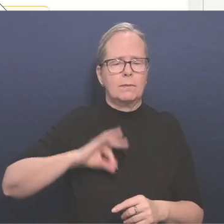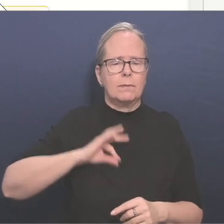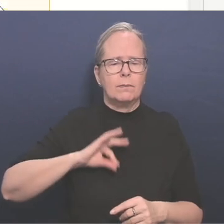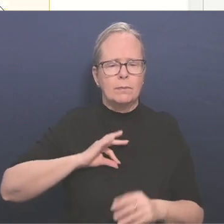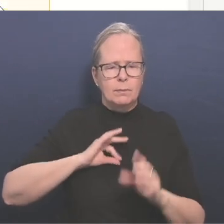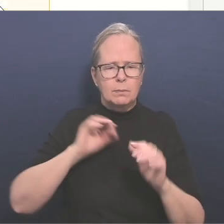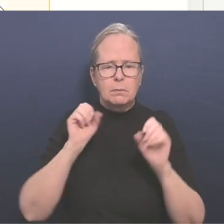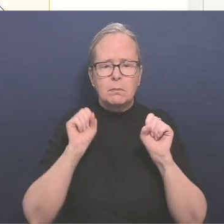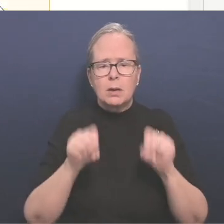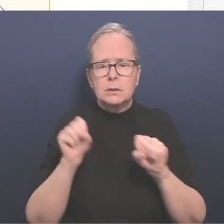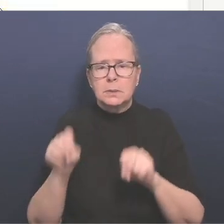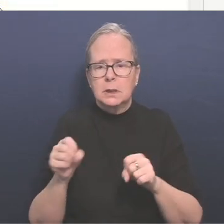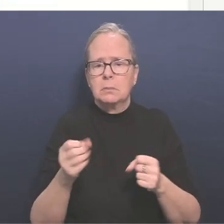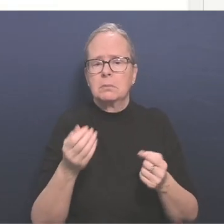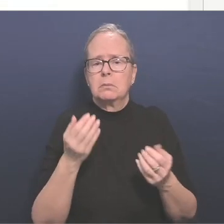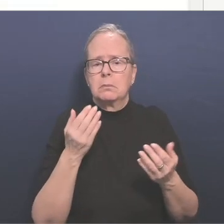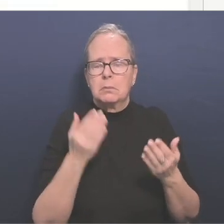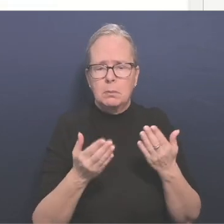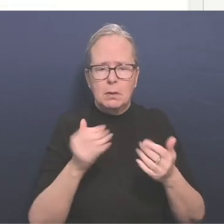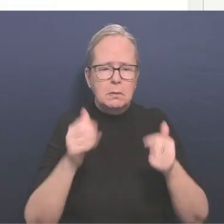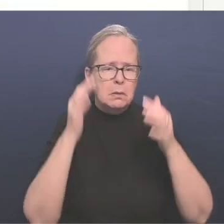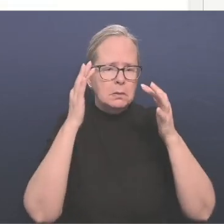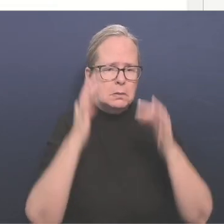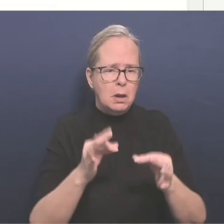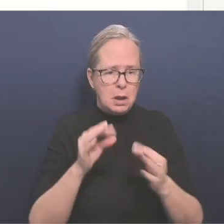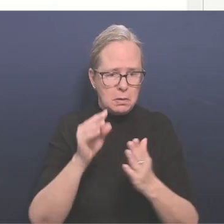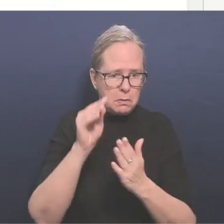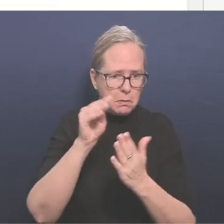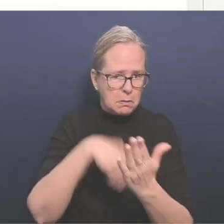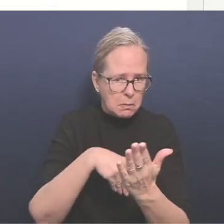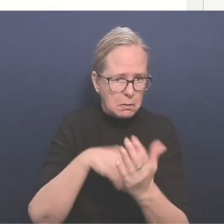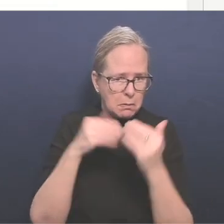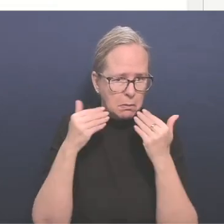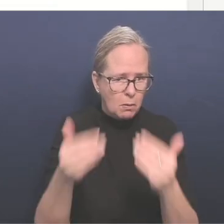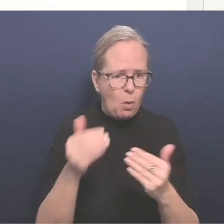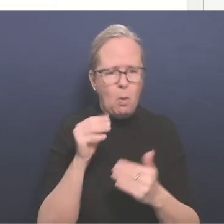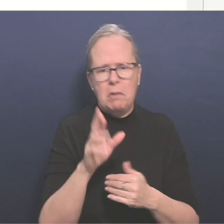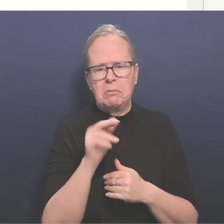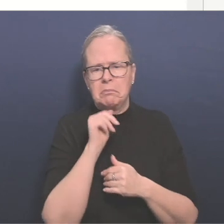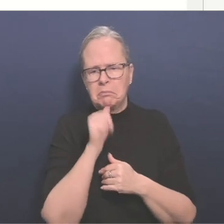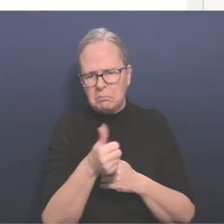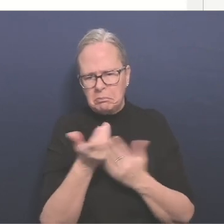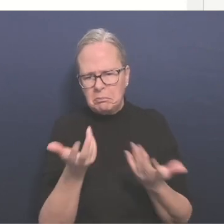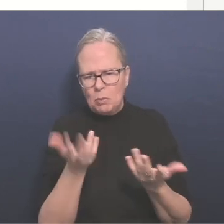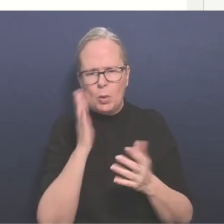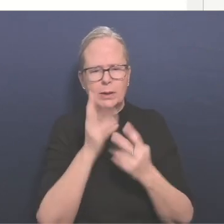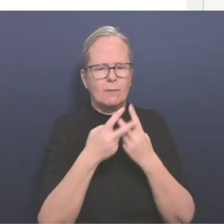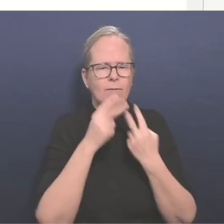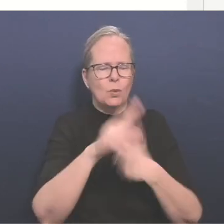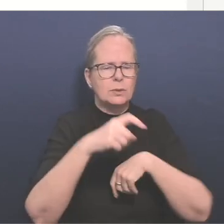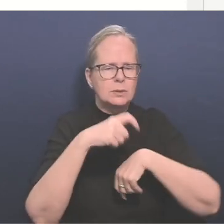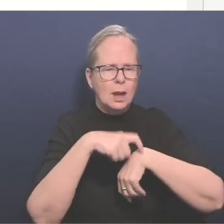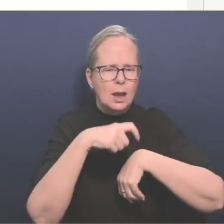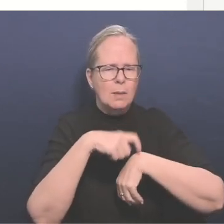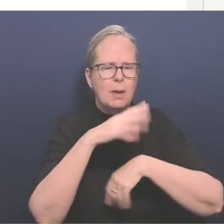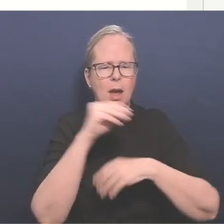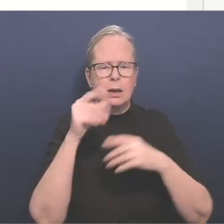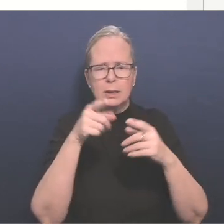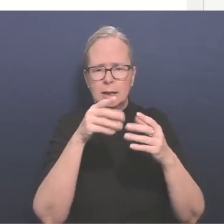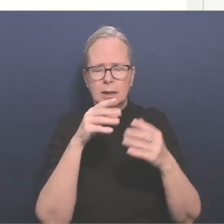So the first thing you notice is that each benefit has a link. Like this is the Better